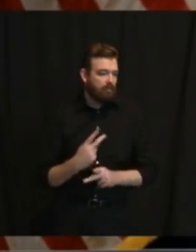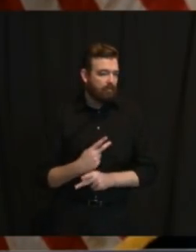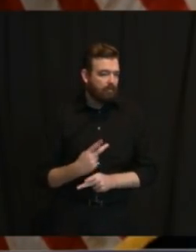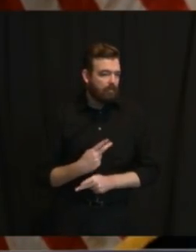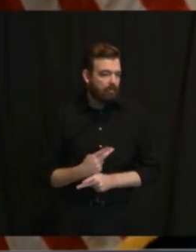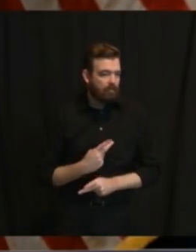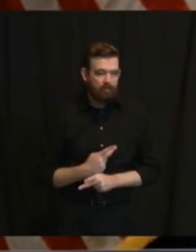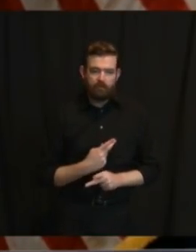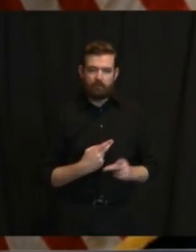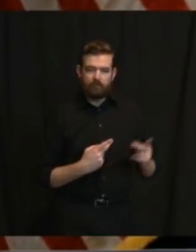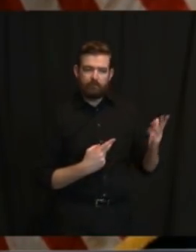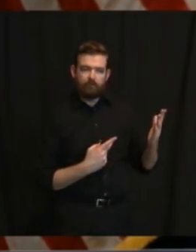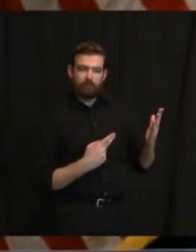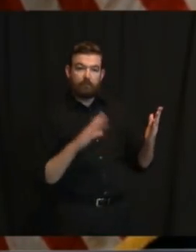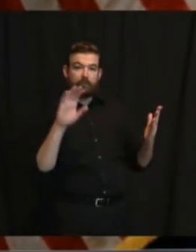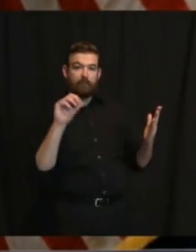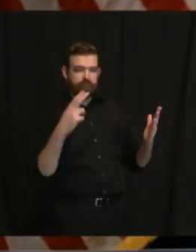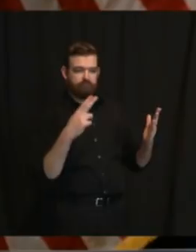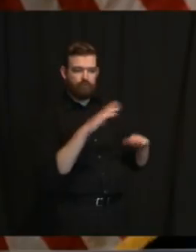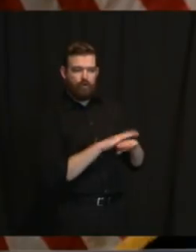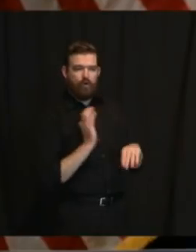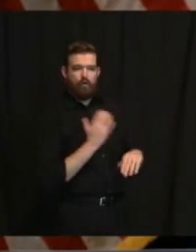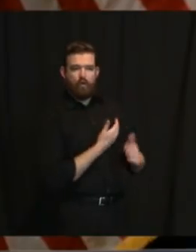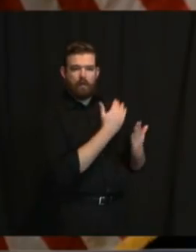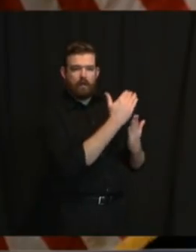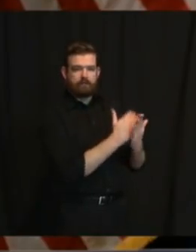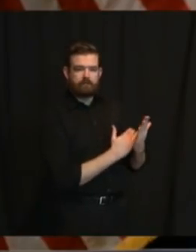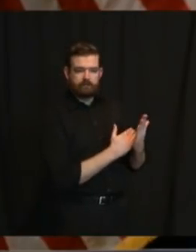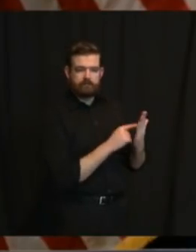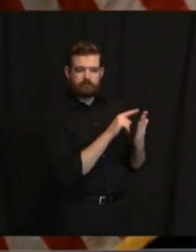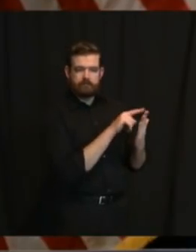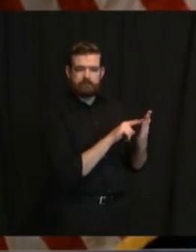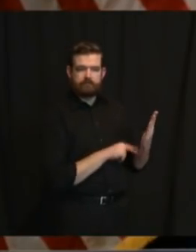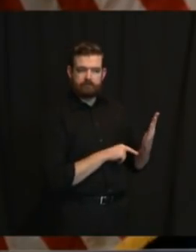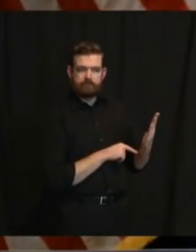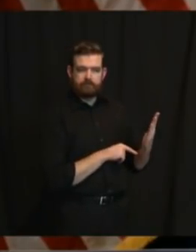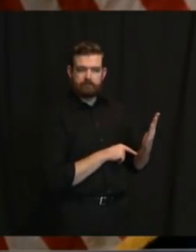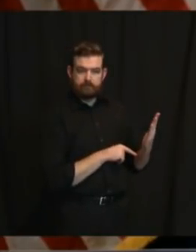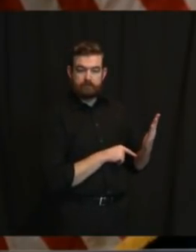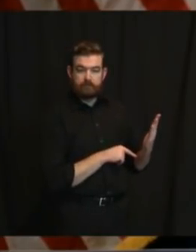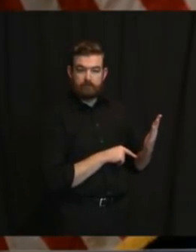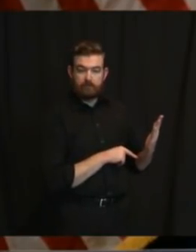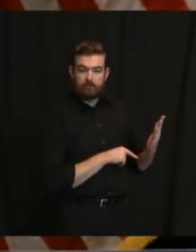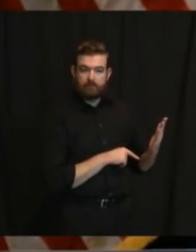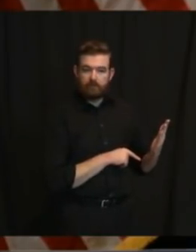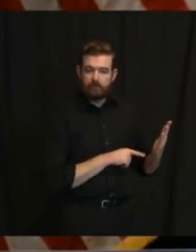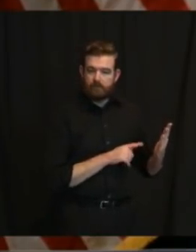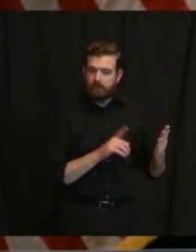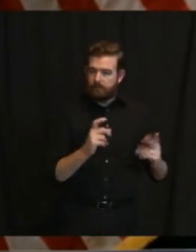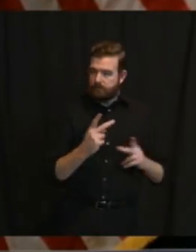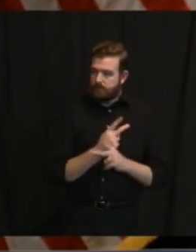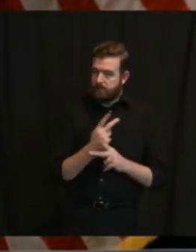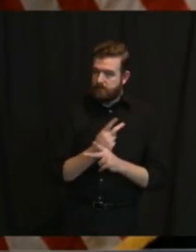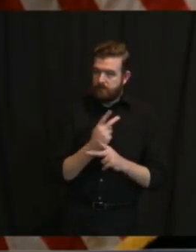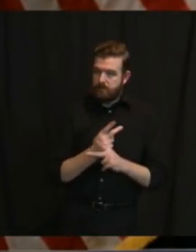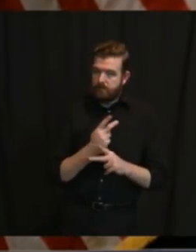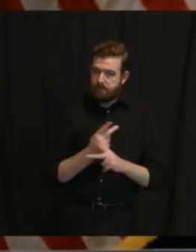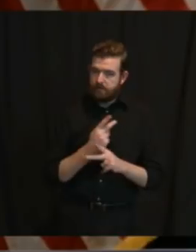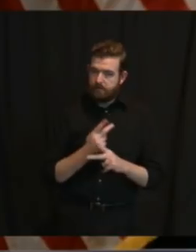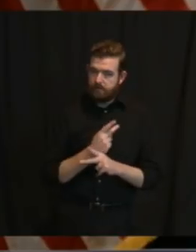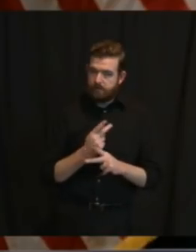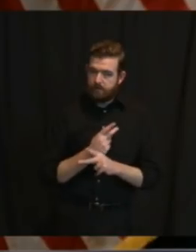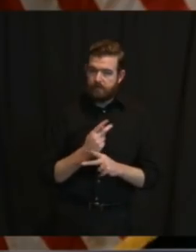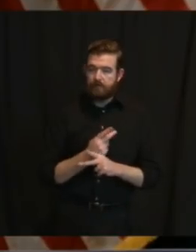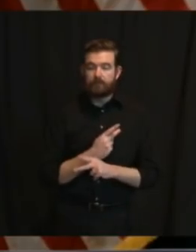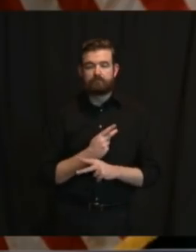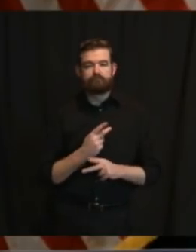to come up with a paradigm that is consistent with not